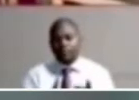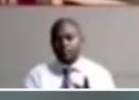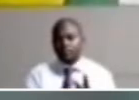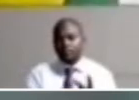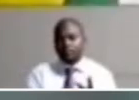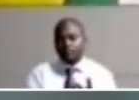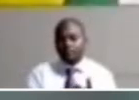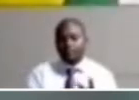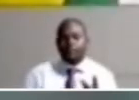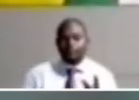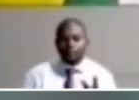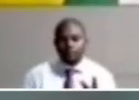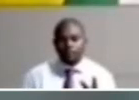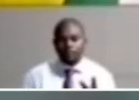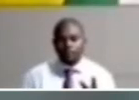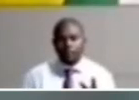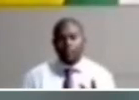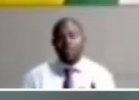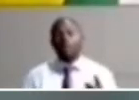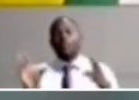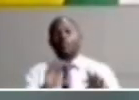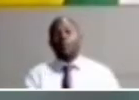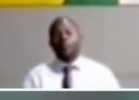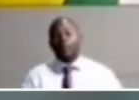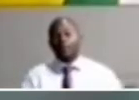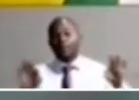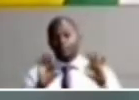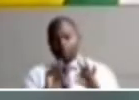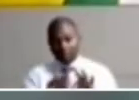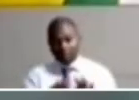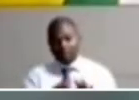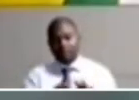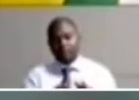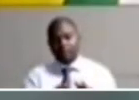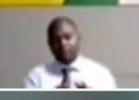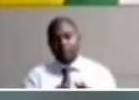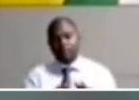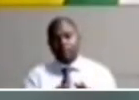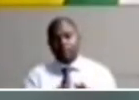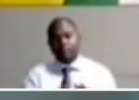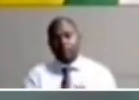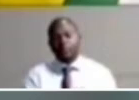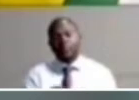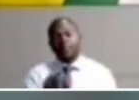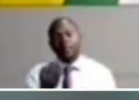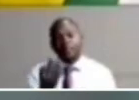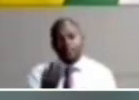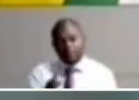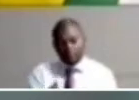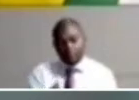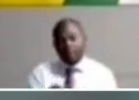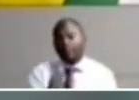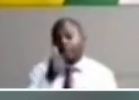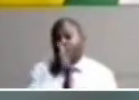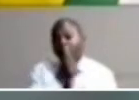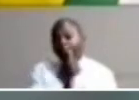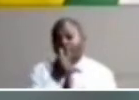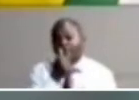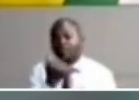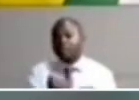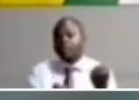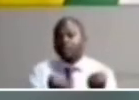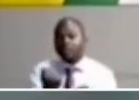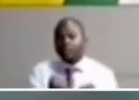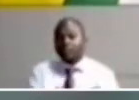Secondly, even more importantly, is that even if the private car owners had